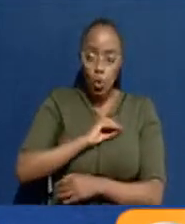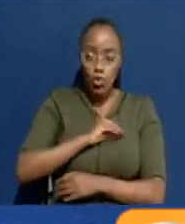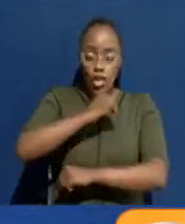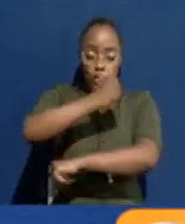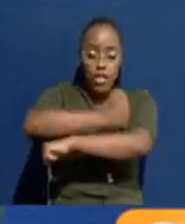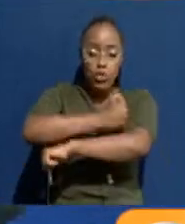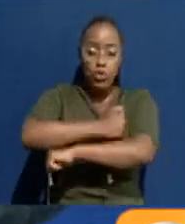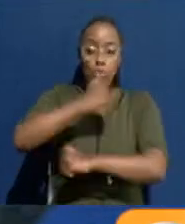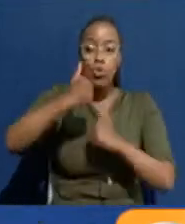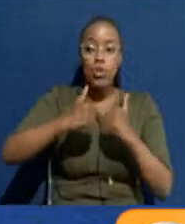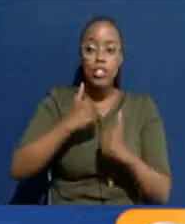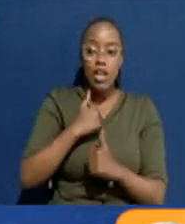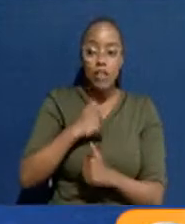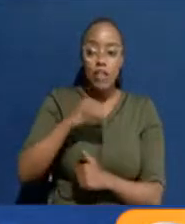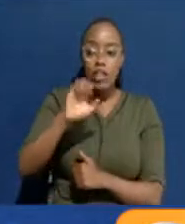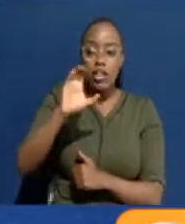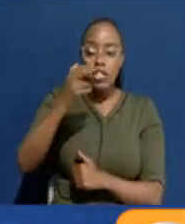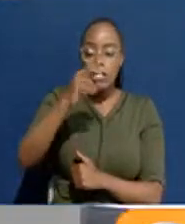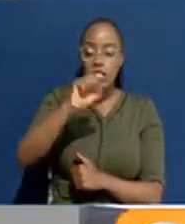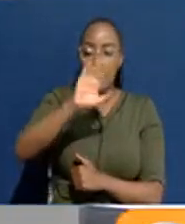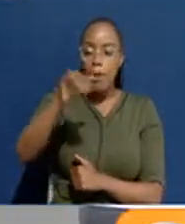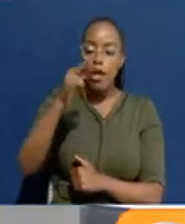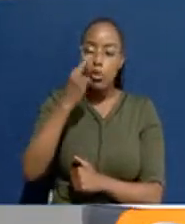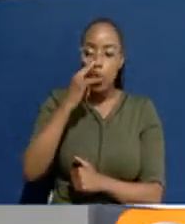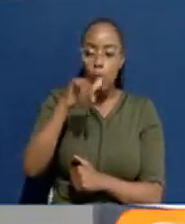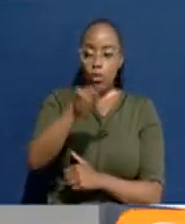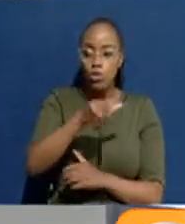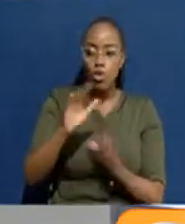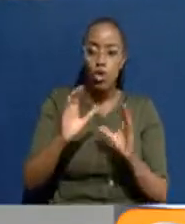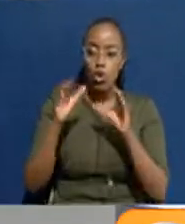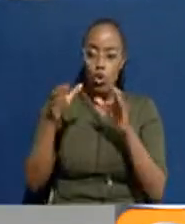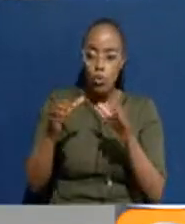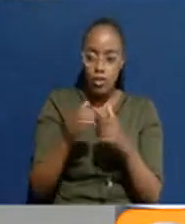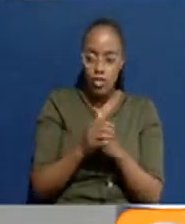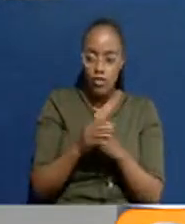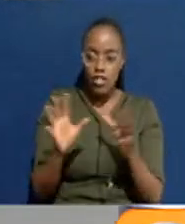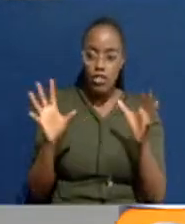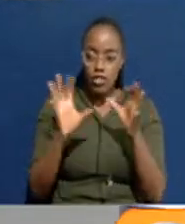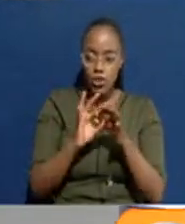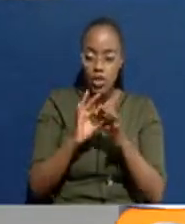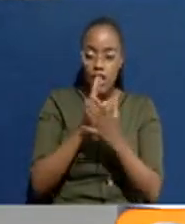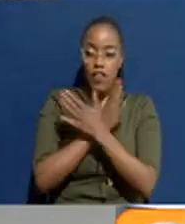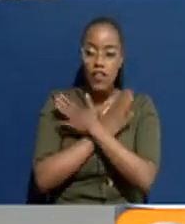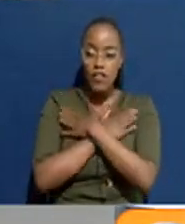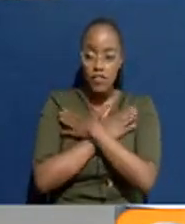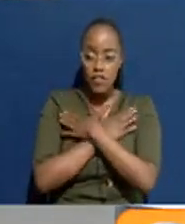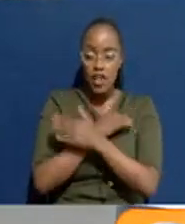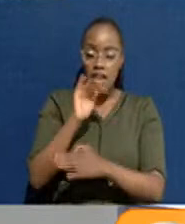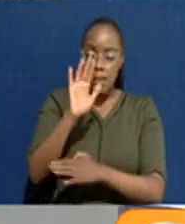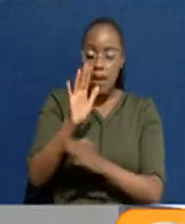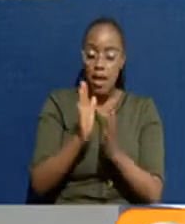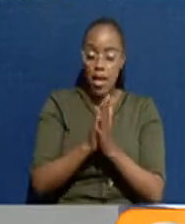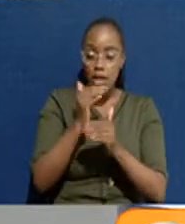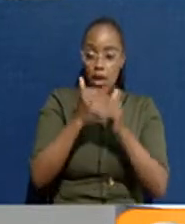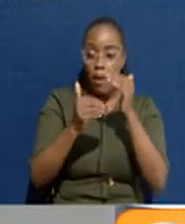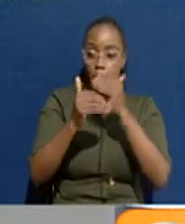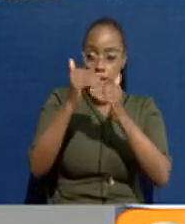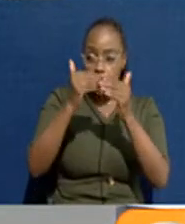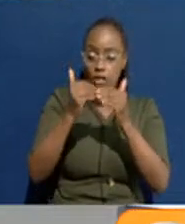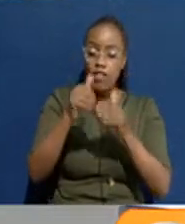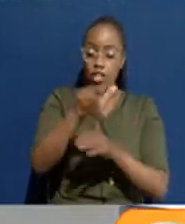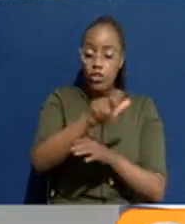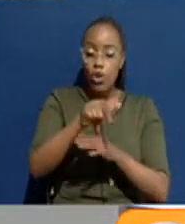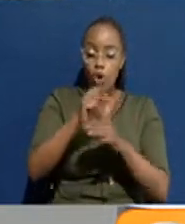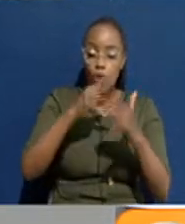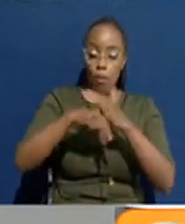they have. Echesa should go back to his local community to join with his friends that they left that primary school with to fix their local primary